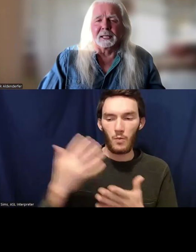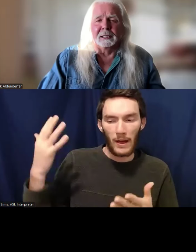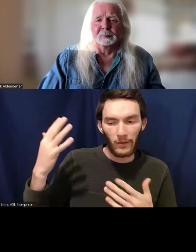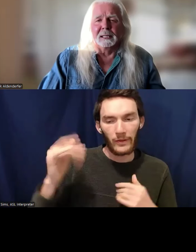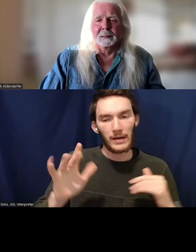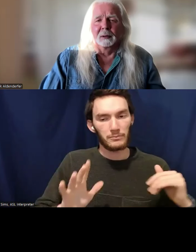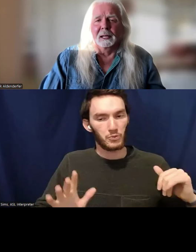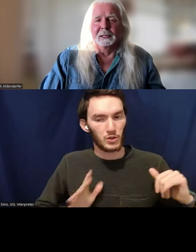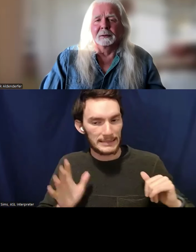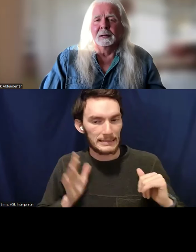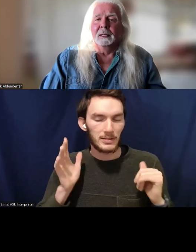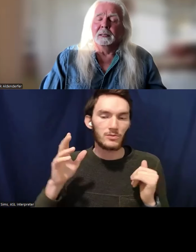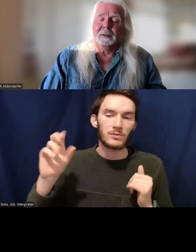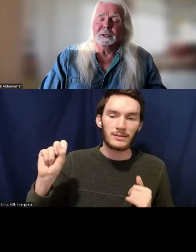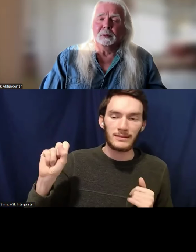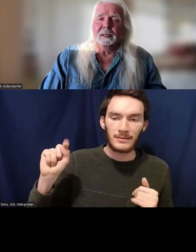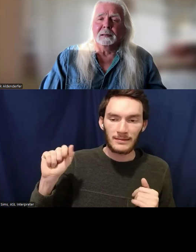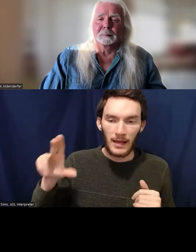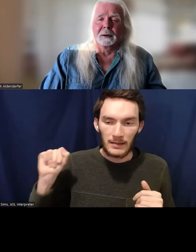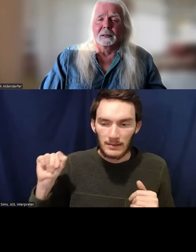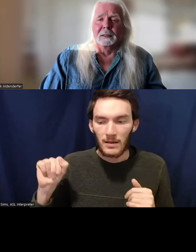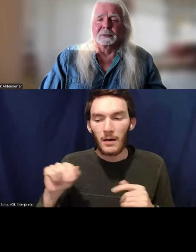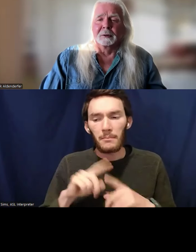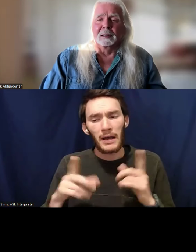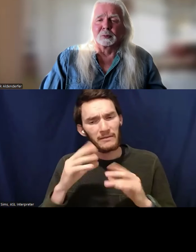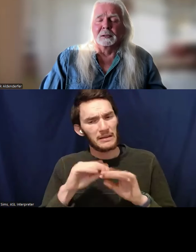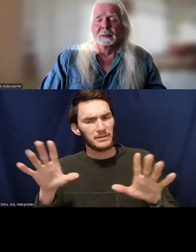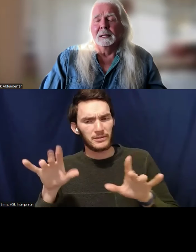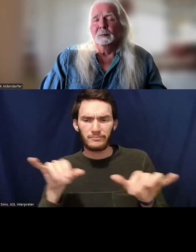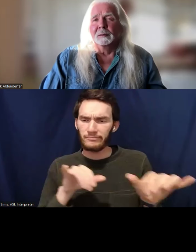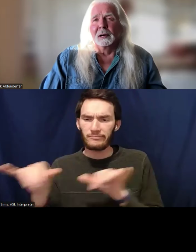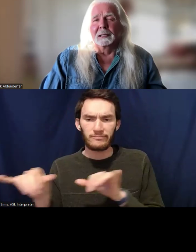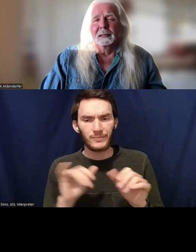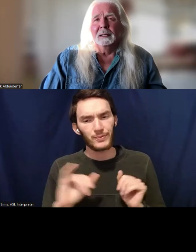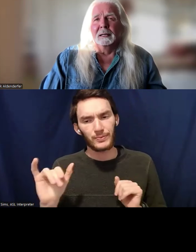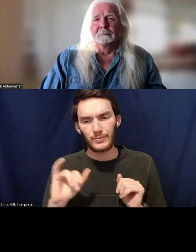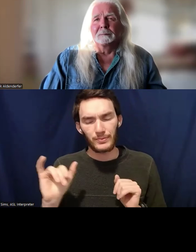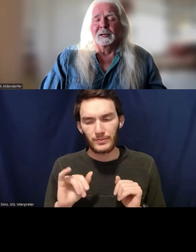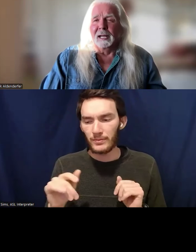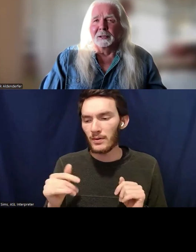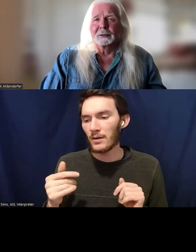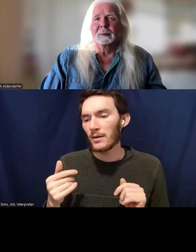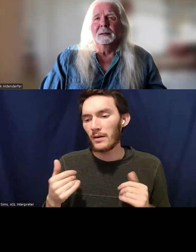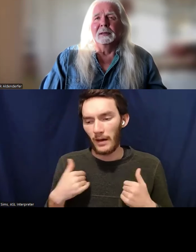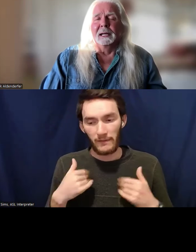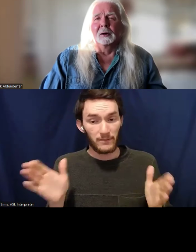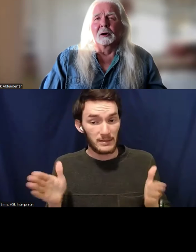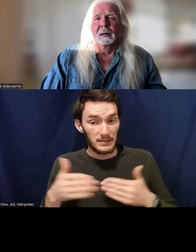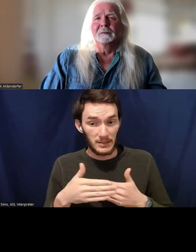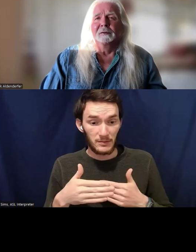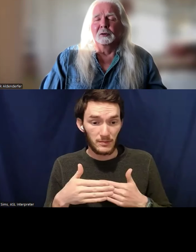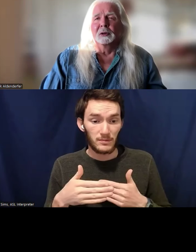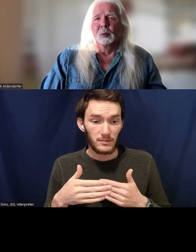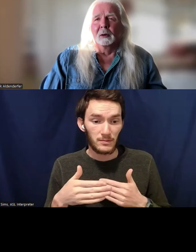and status being implied here, there's some pretty clear parallels here as well. We've got containers. They